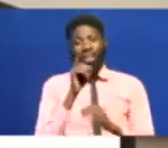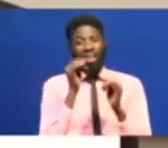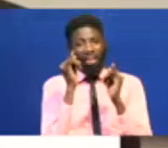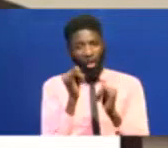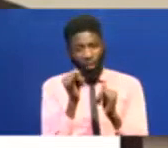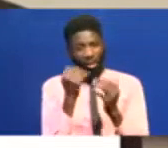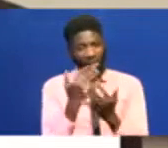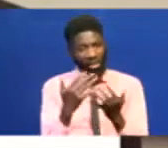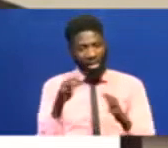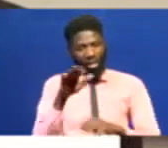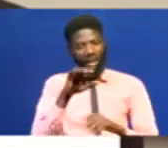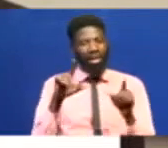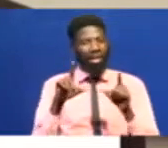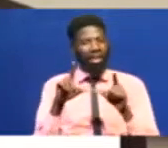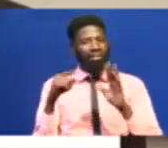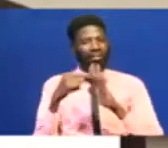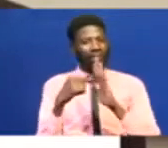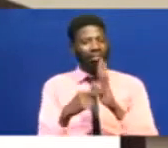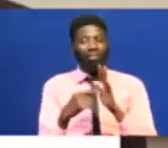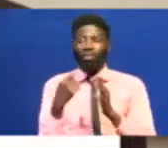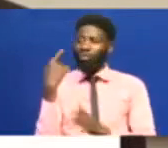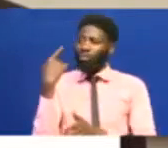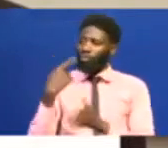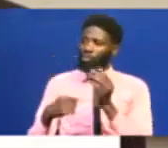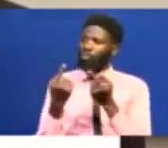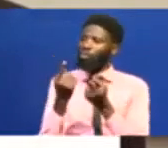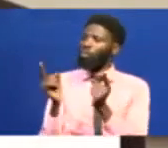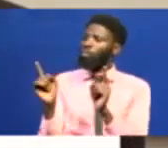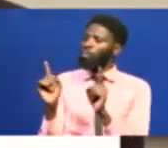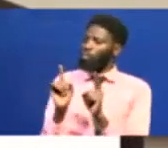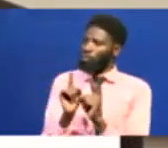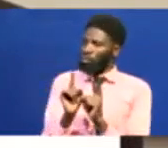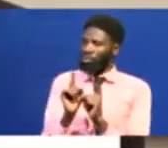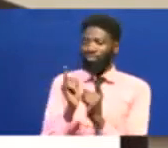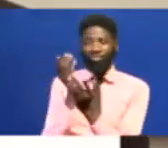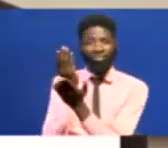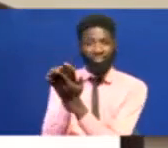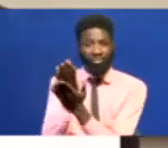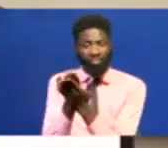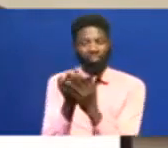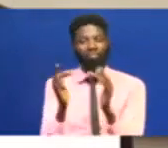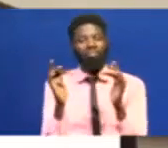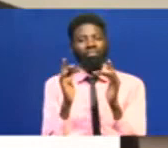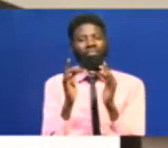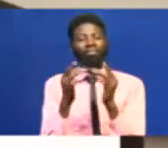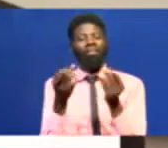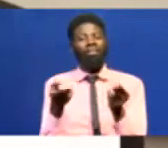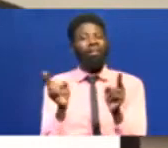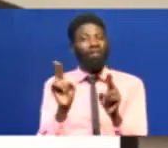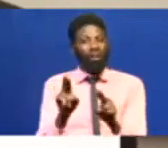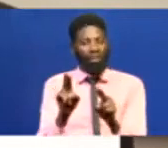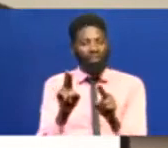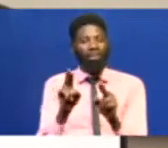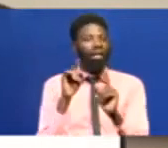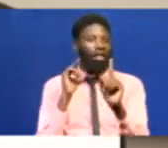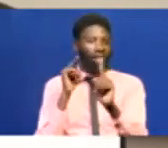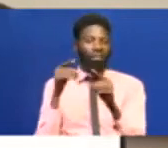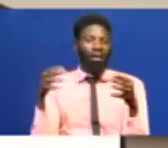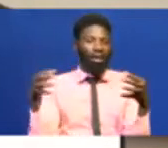regime is that all the applications will be done online for club